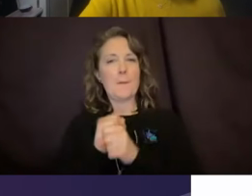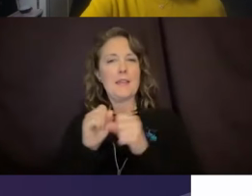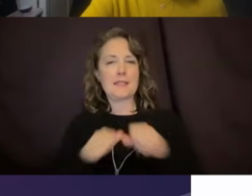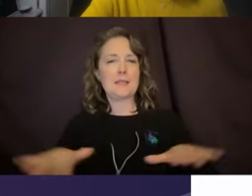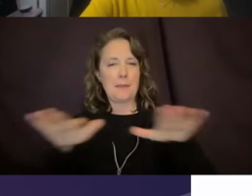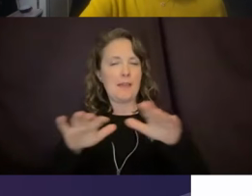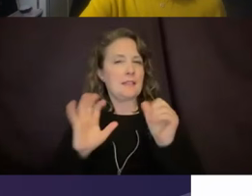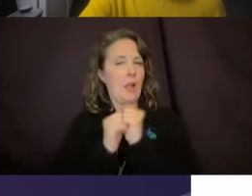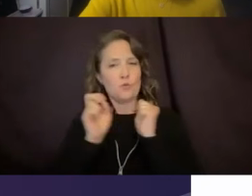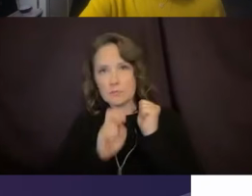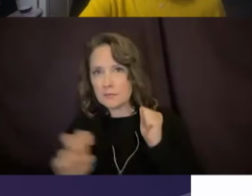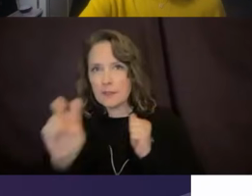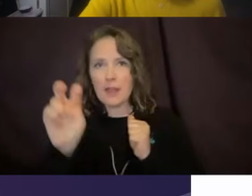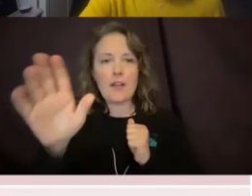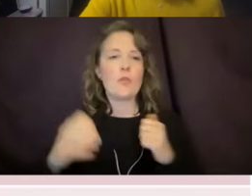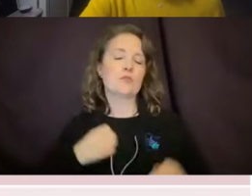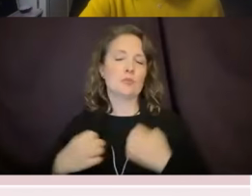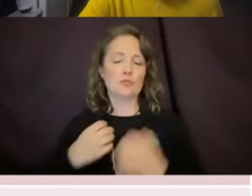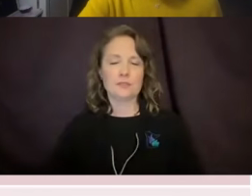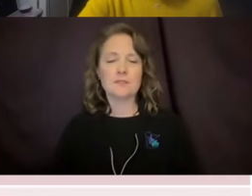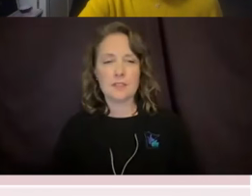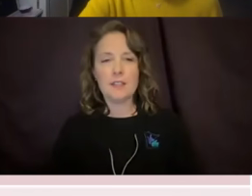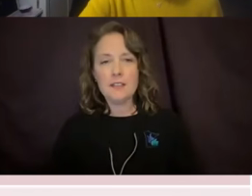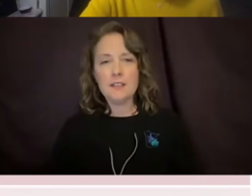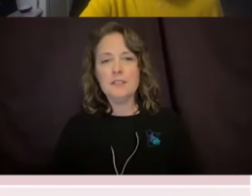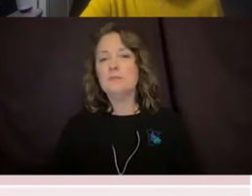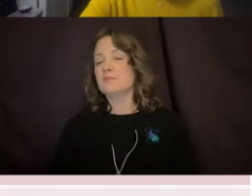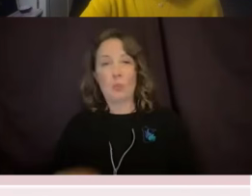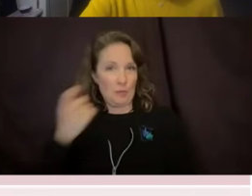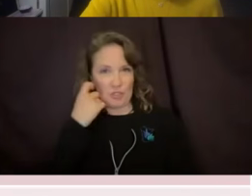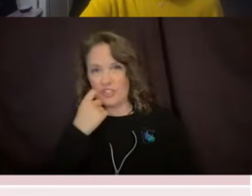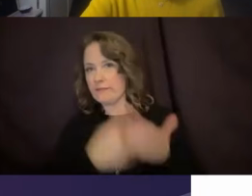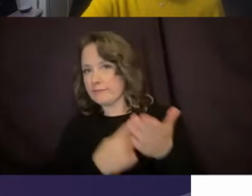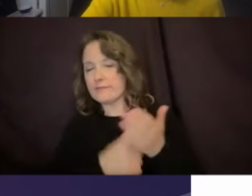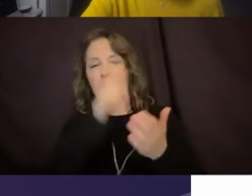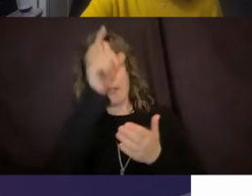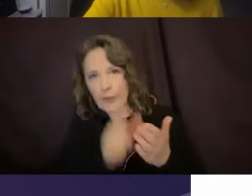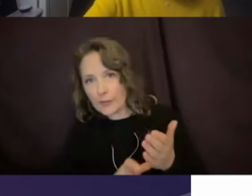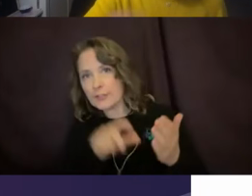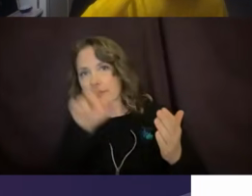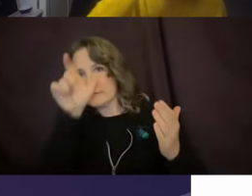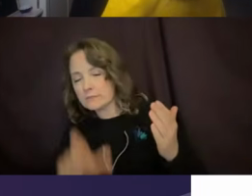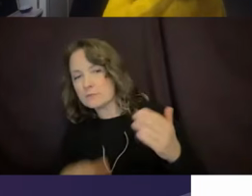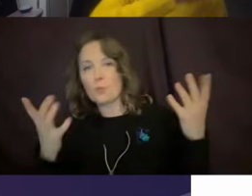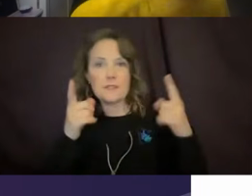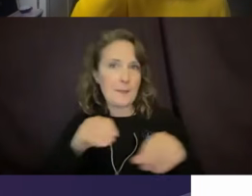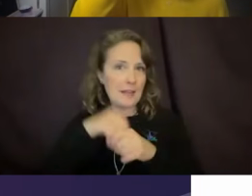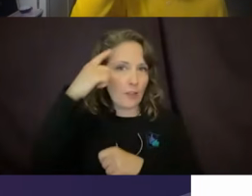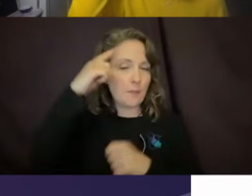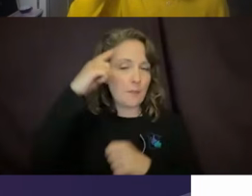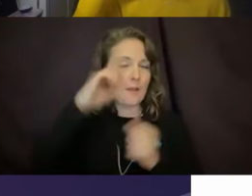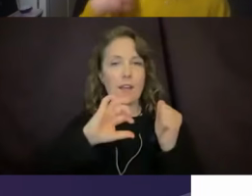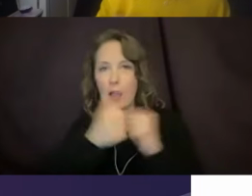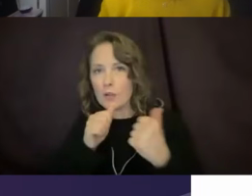emotions. And so kind of as we were talking about all these other things and what their perception is and what's going on in their minds and how can we talk to them